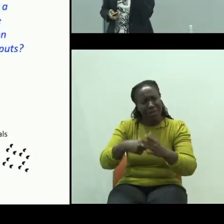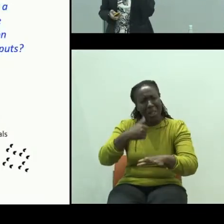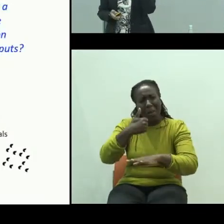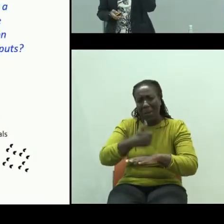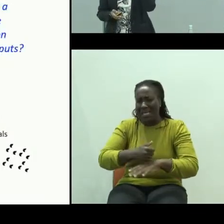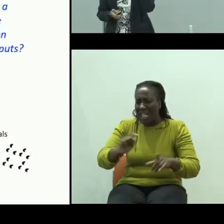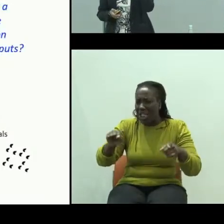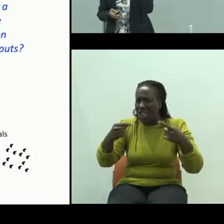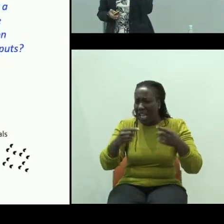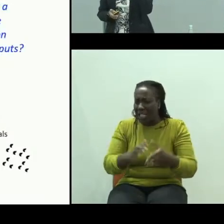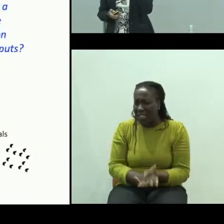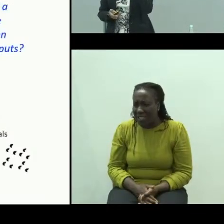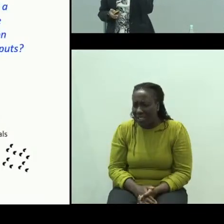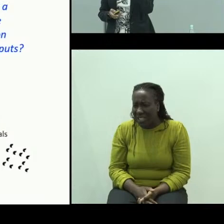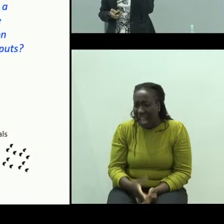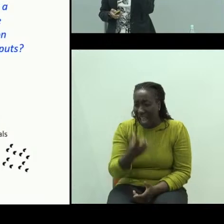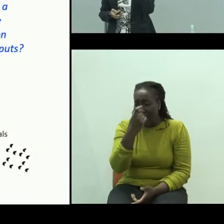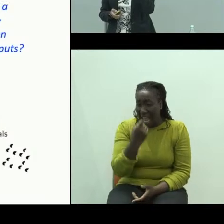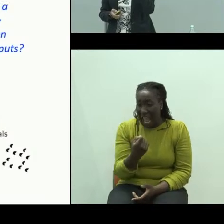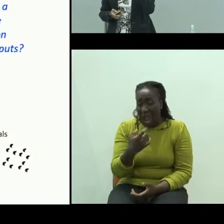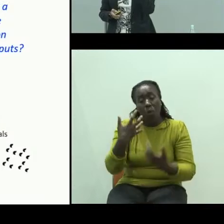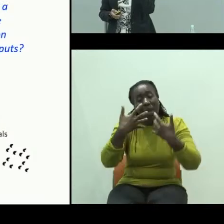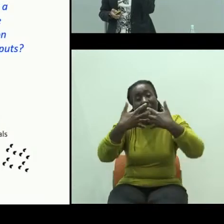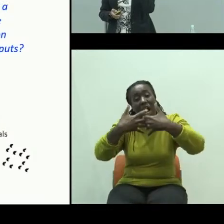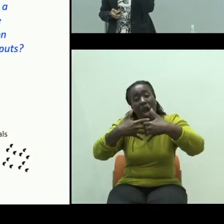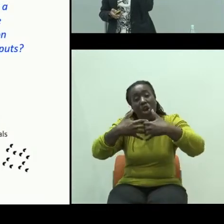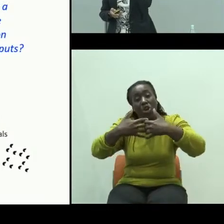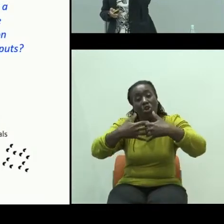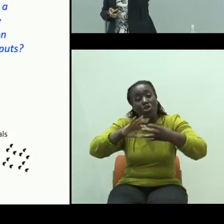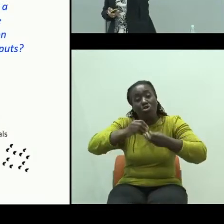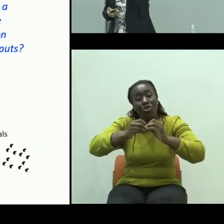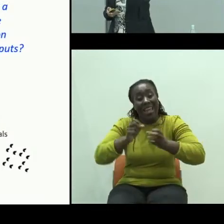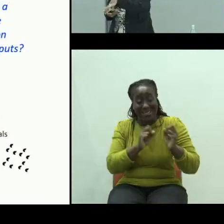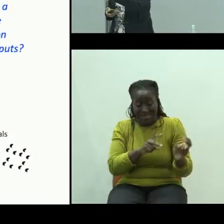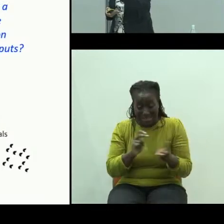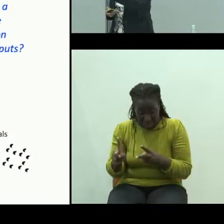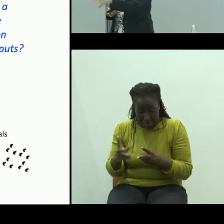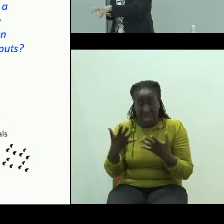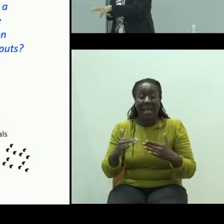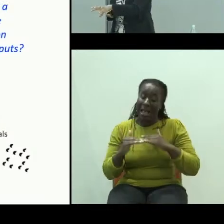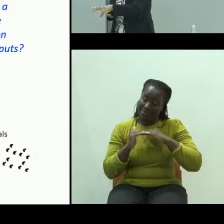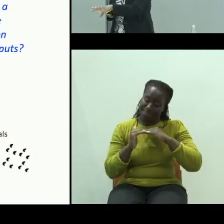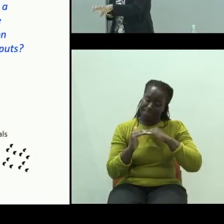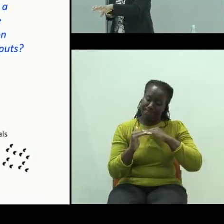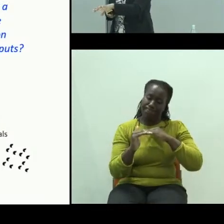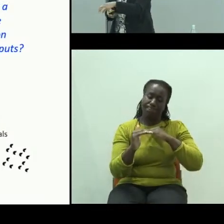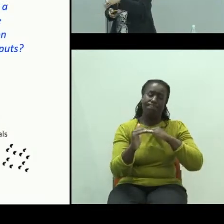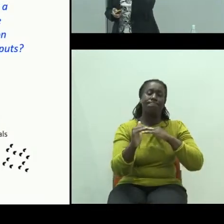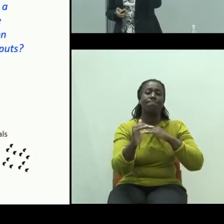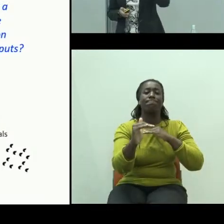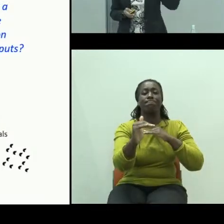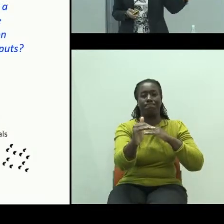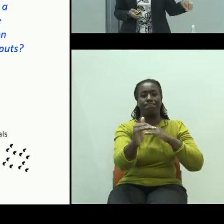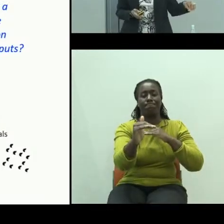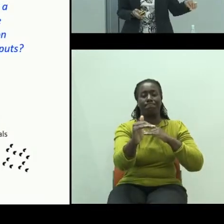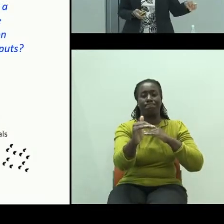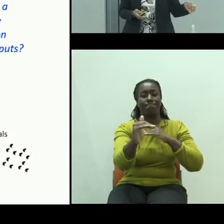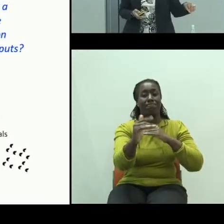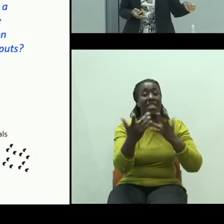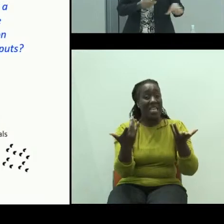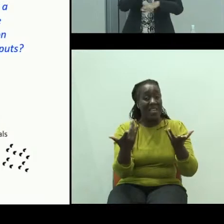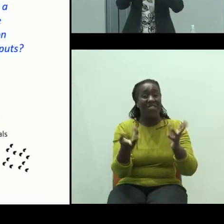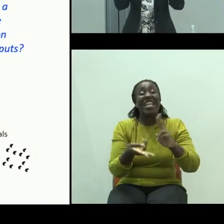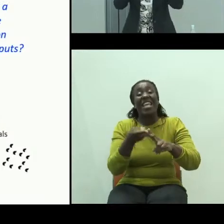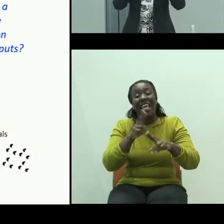here was, could we actually engineer a system that would have stable, consistent output, even as the